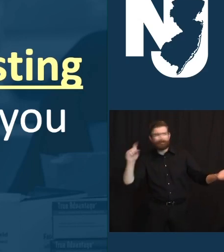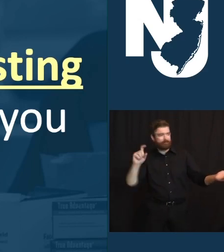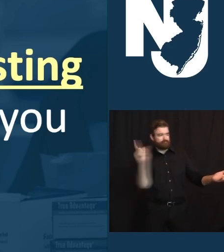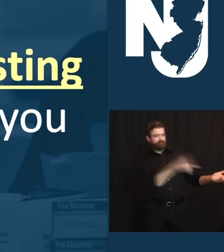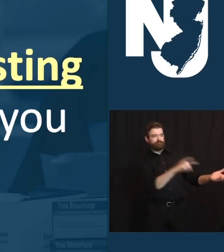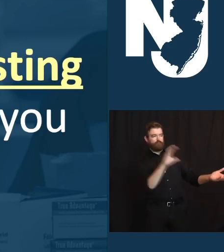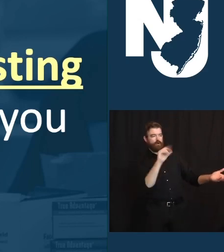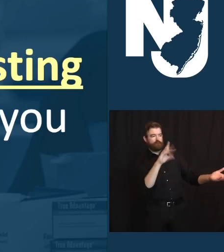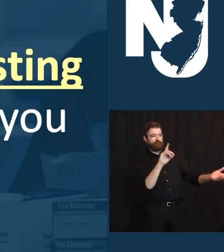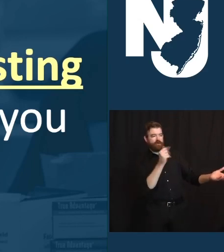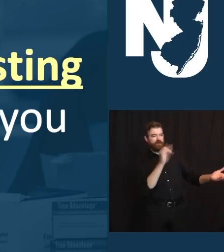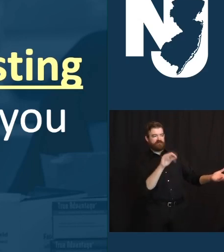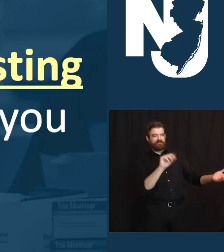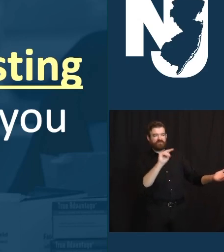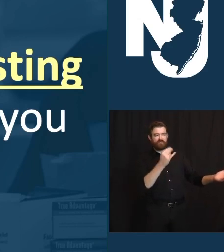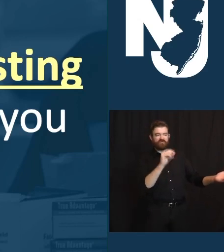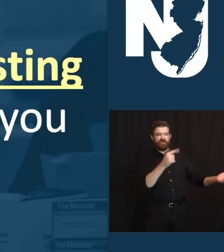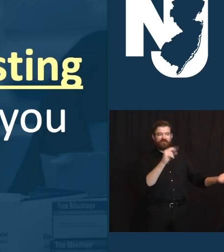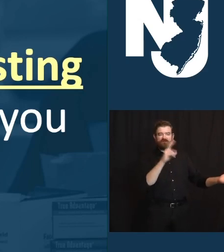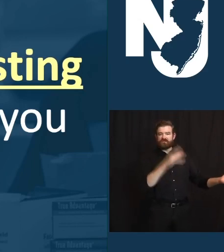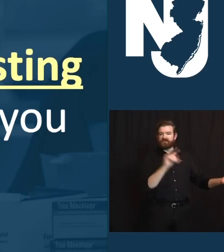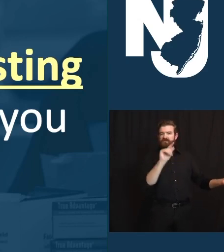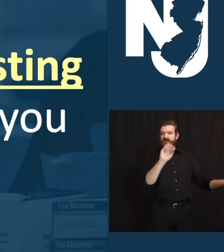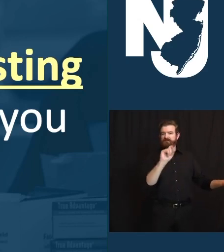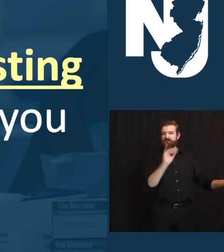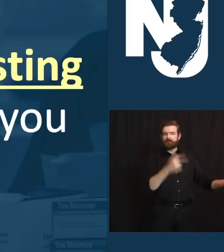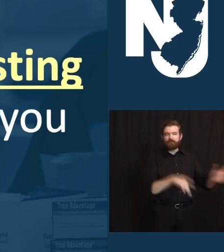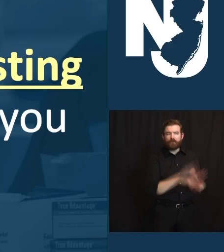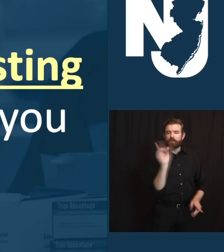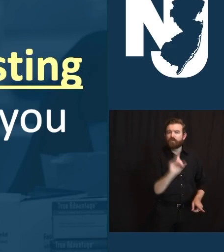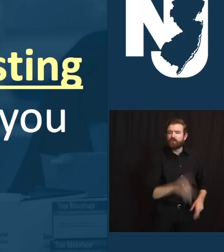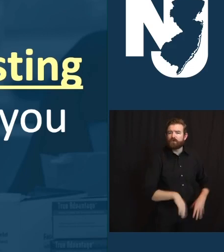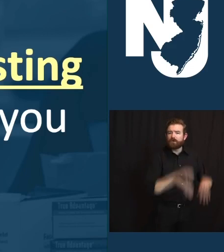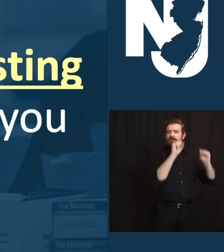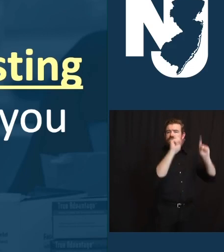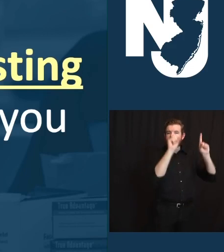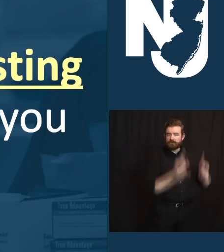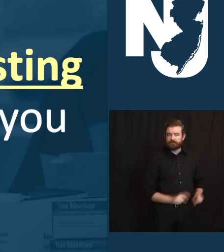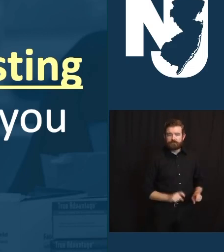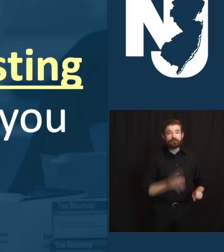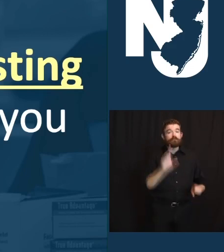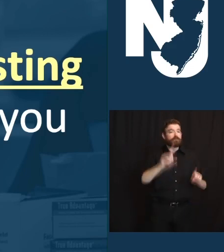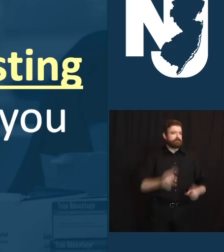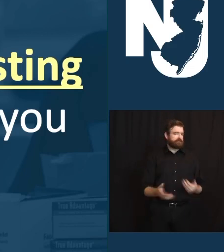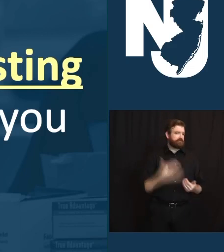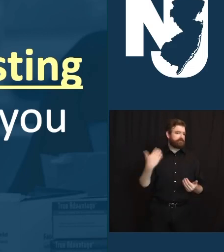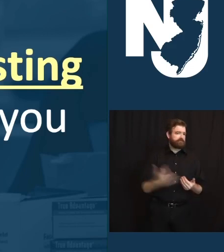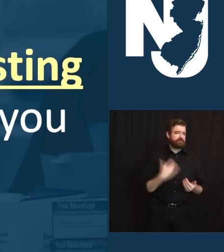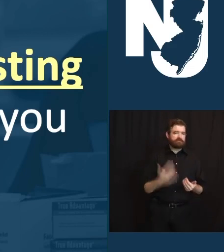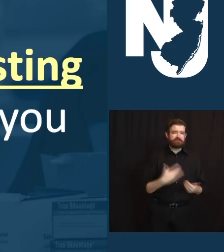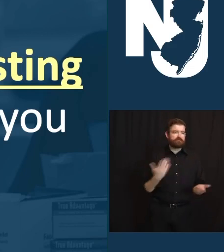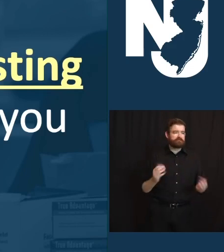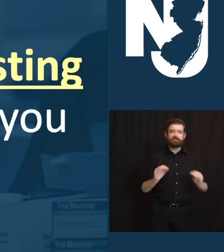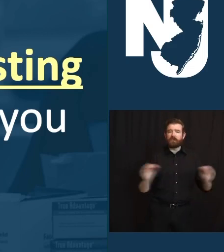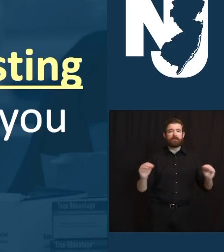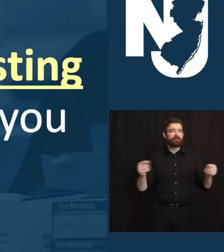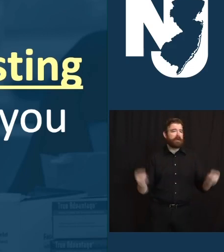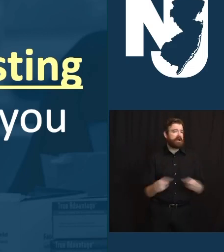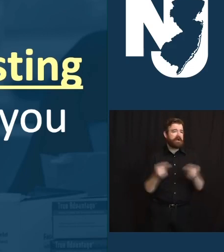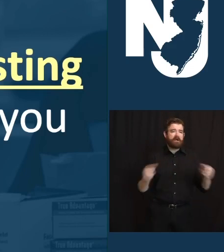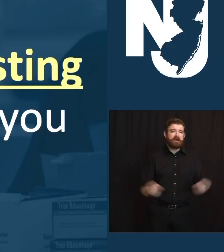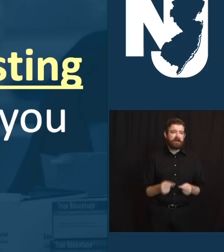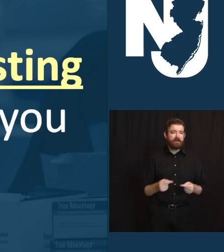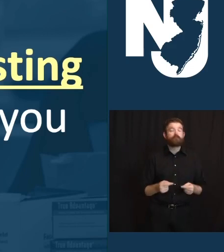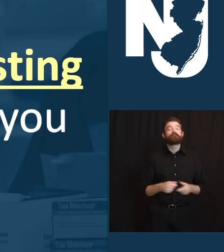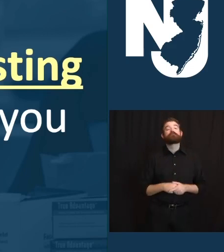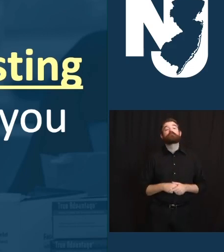covid19.nj.gov/testing to find a site near you. Getting tested is easy and it is painless. Before you moved in, I will just say this, the reason